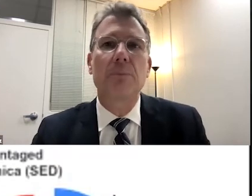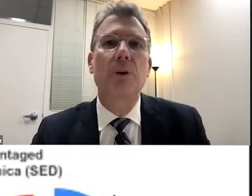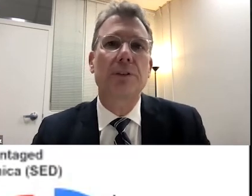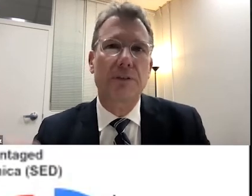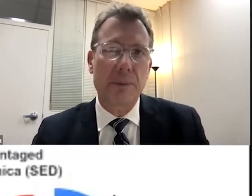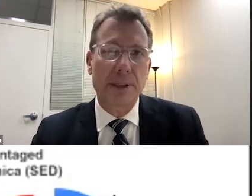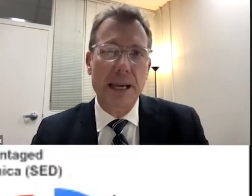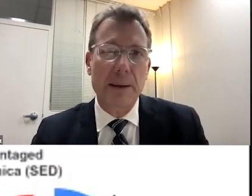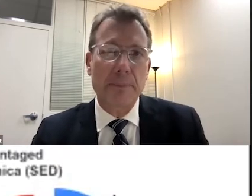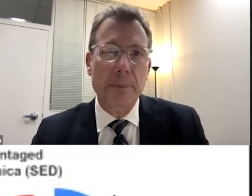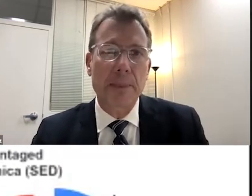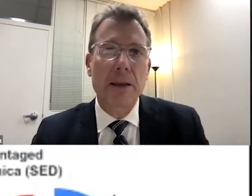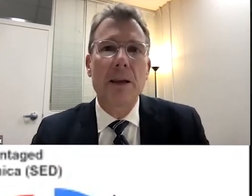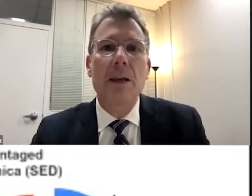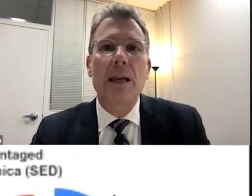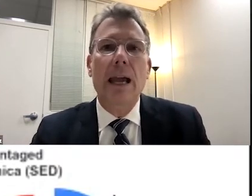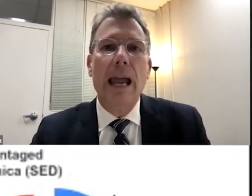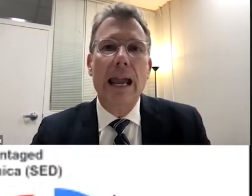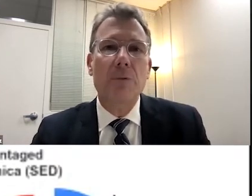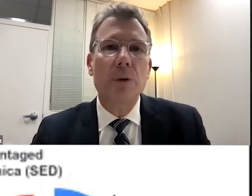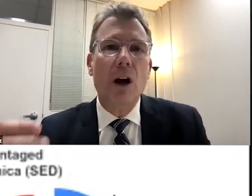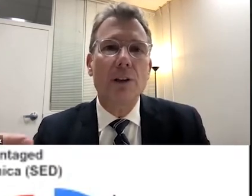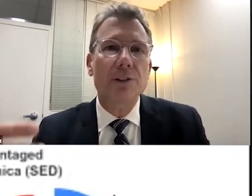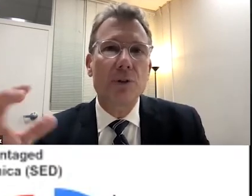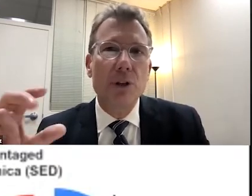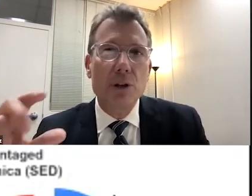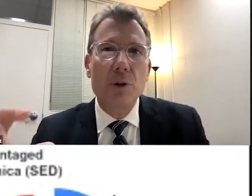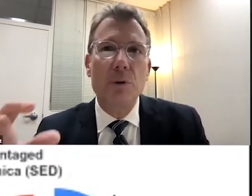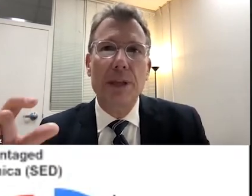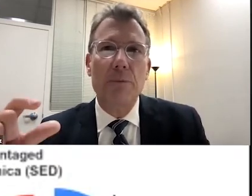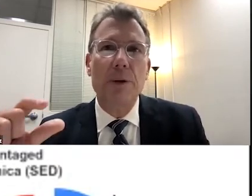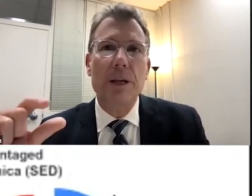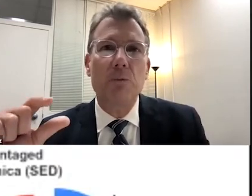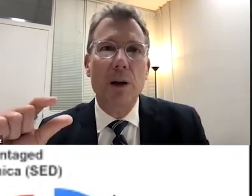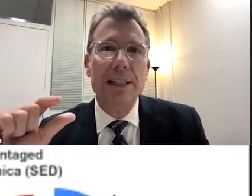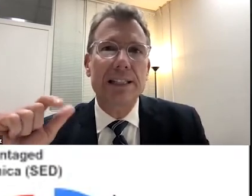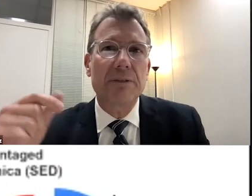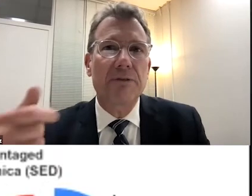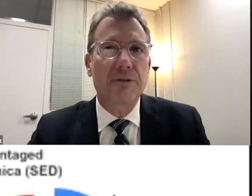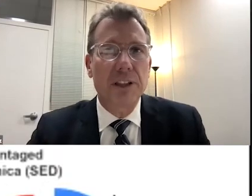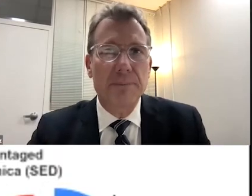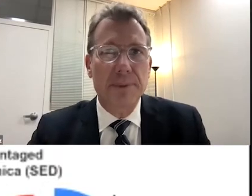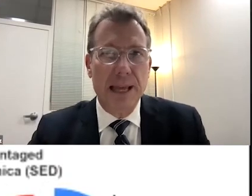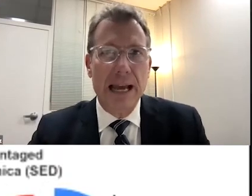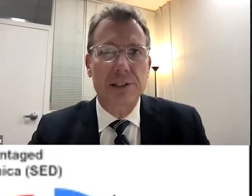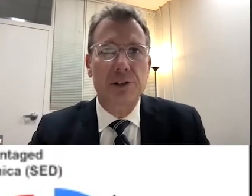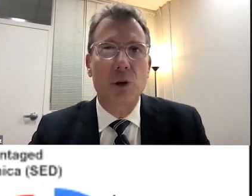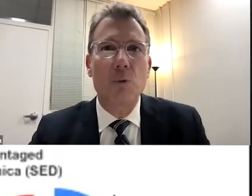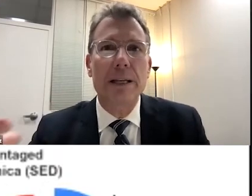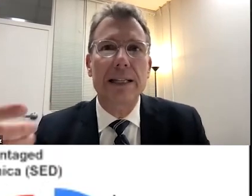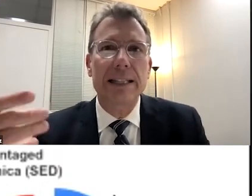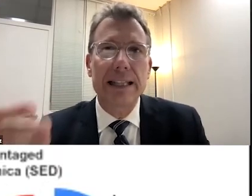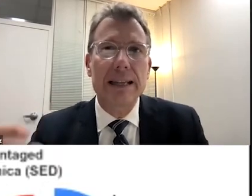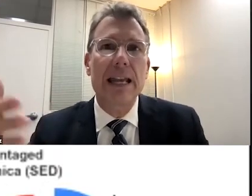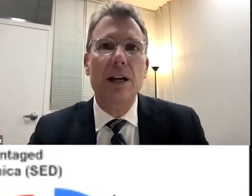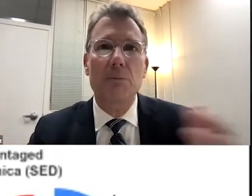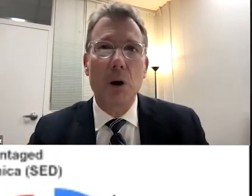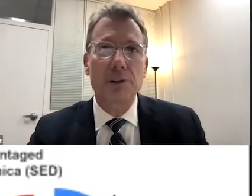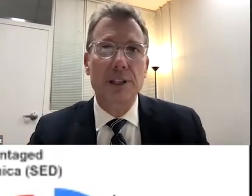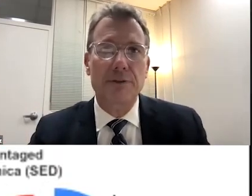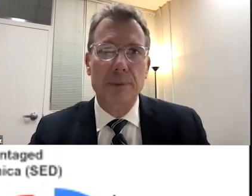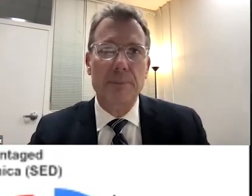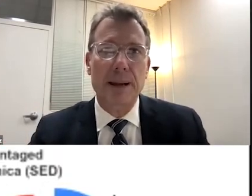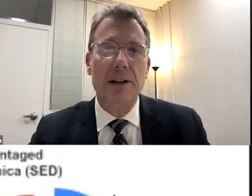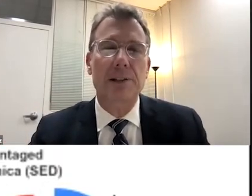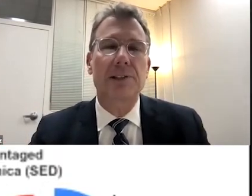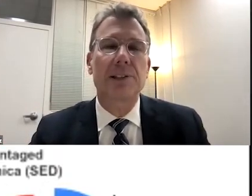receiving input from them. And we also knew that we wanted to flip that so we can hear